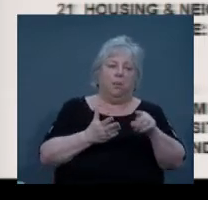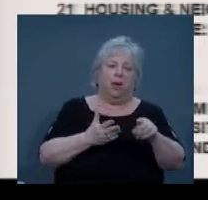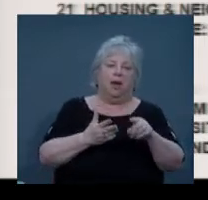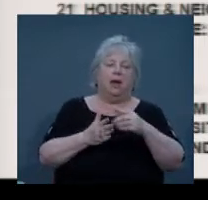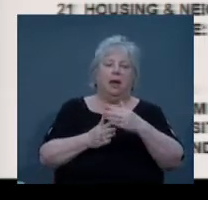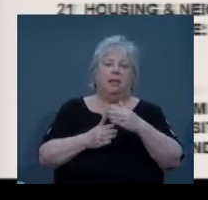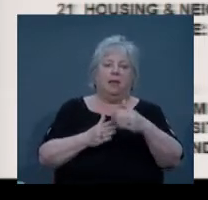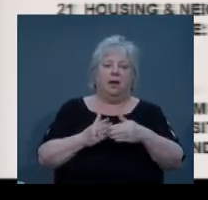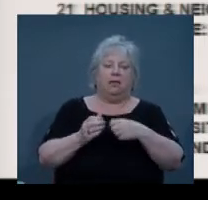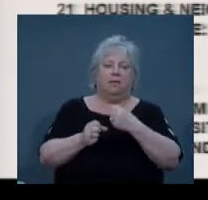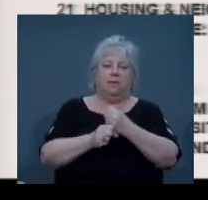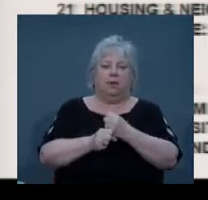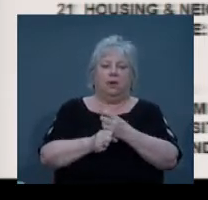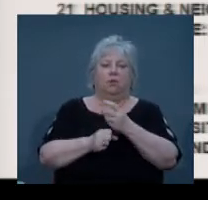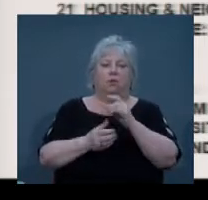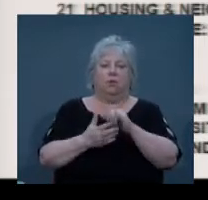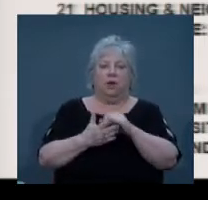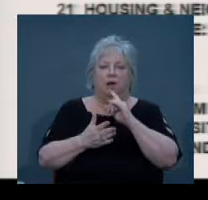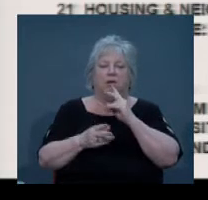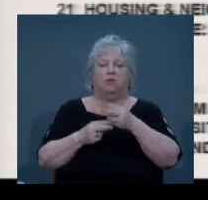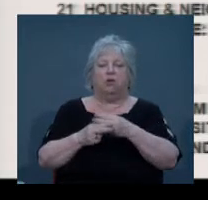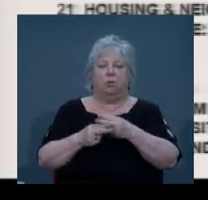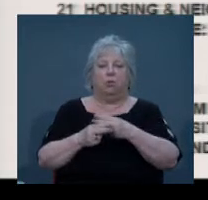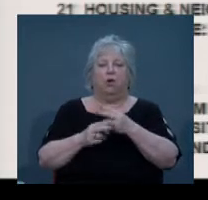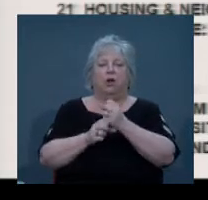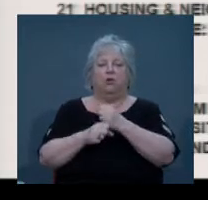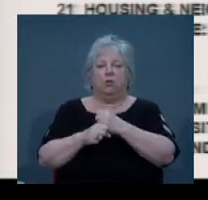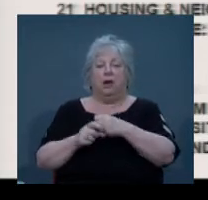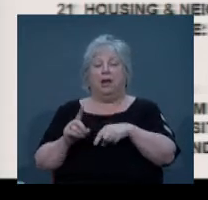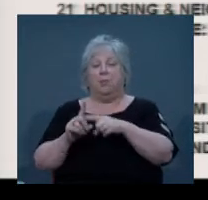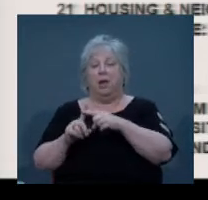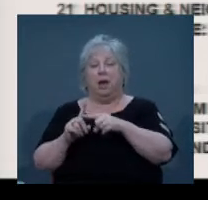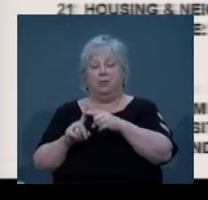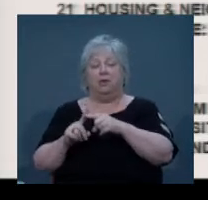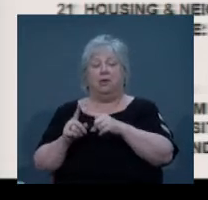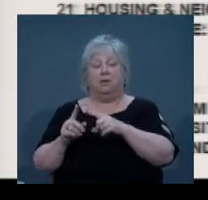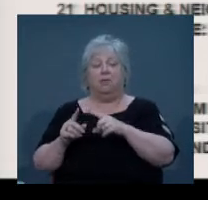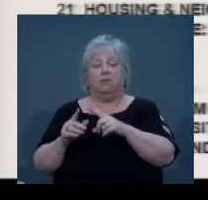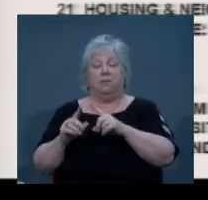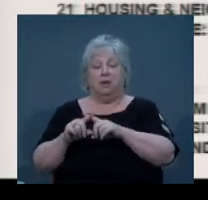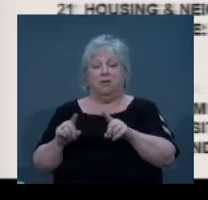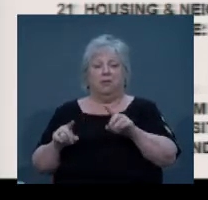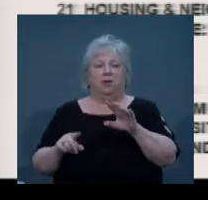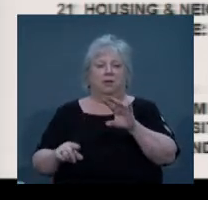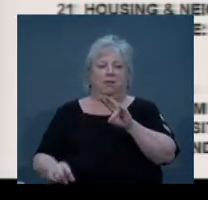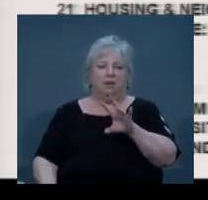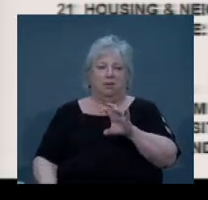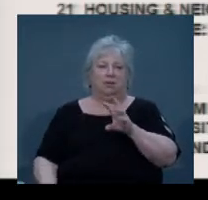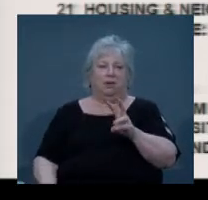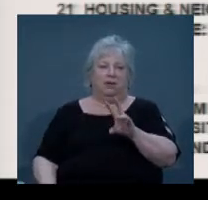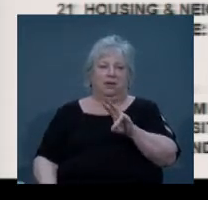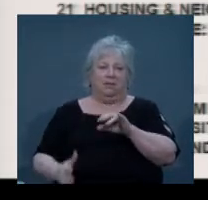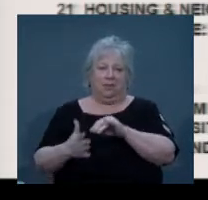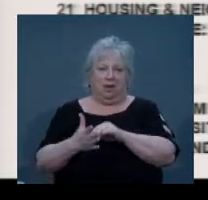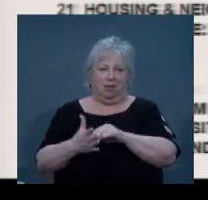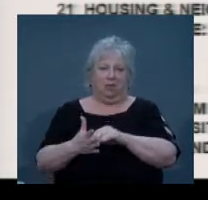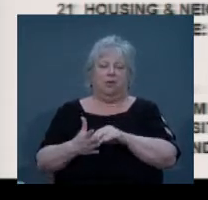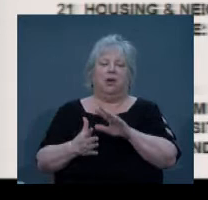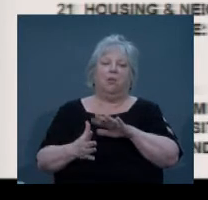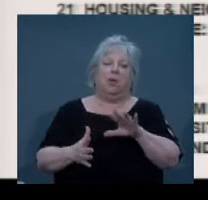end of the year. And so that is temporarily creating a favorable variance of $767,000.